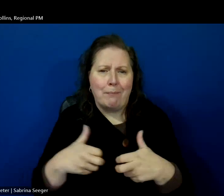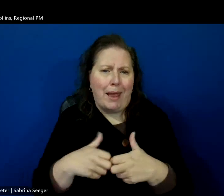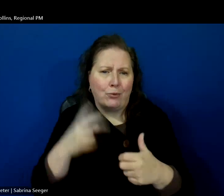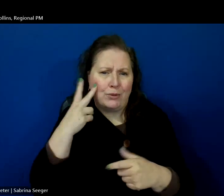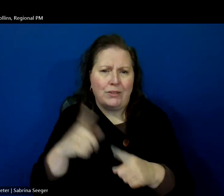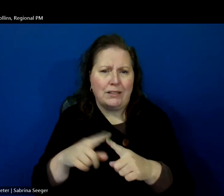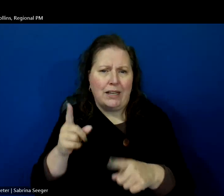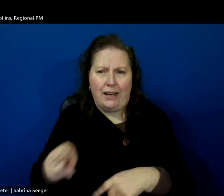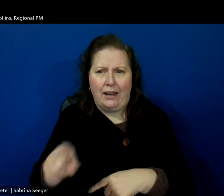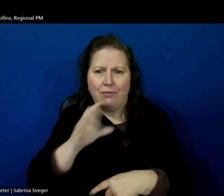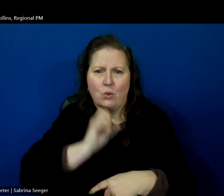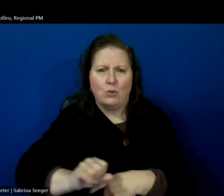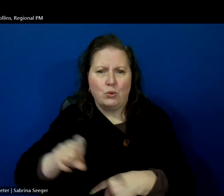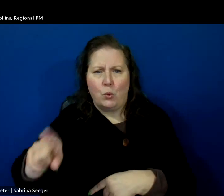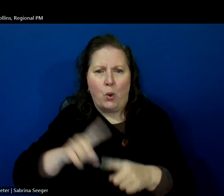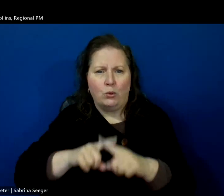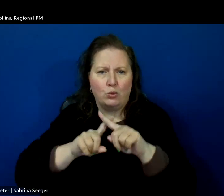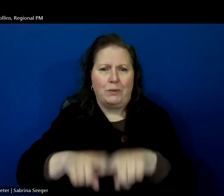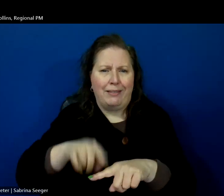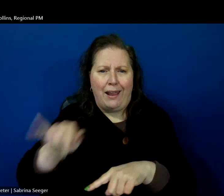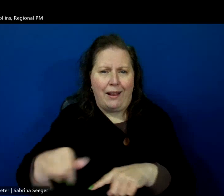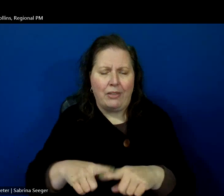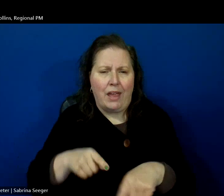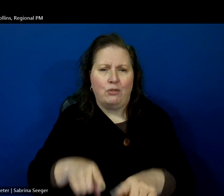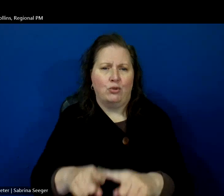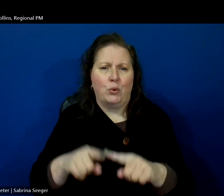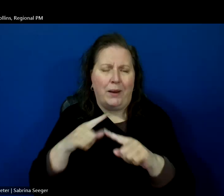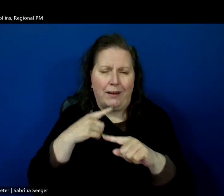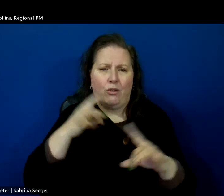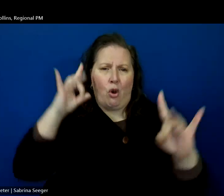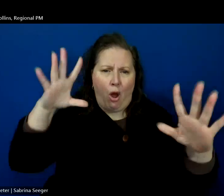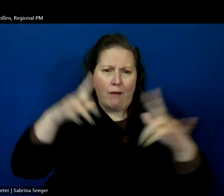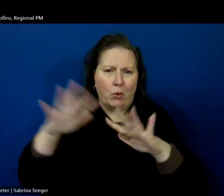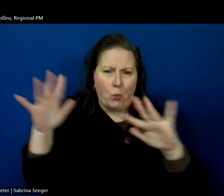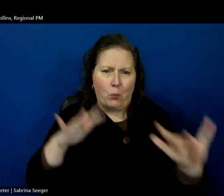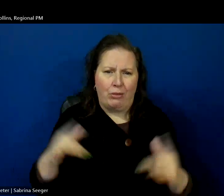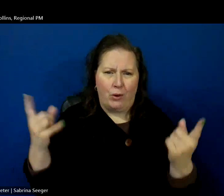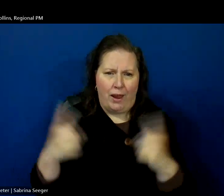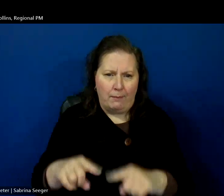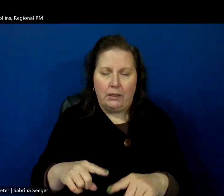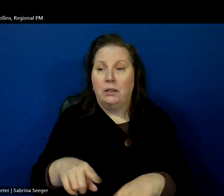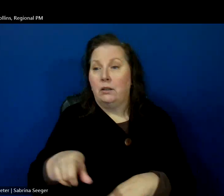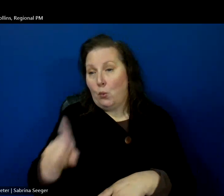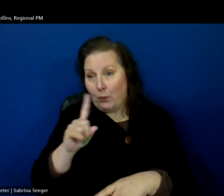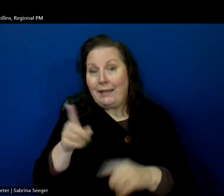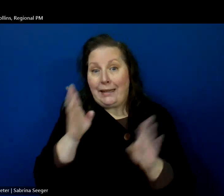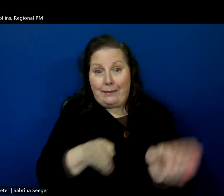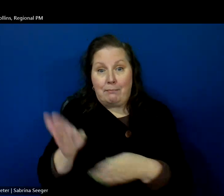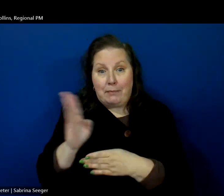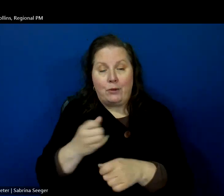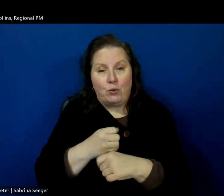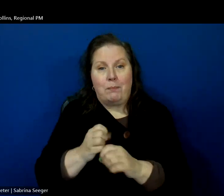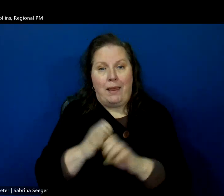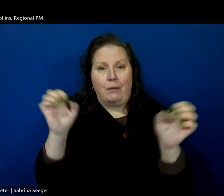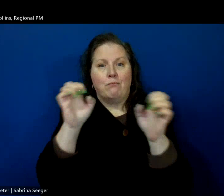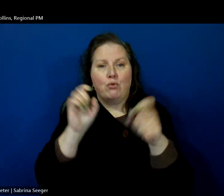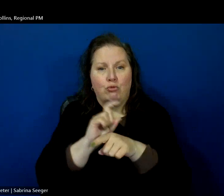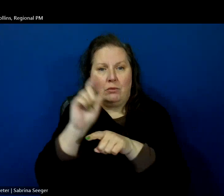too old to be relied upon during a storm. We need strategies to make emergency